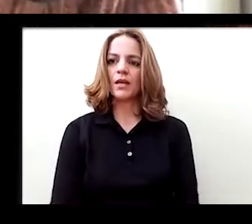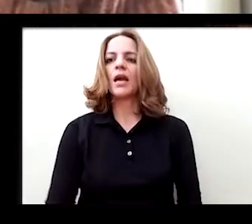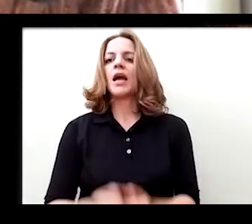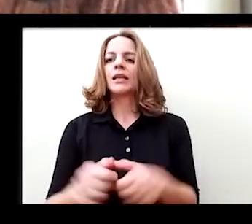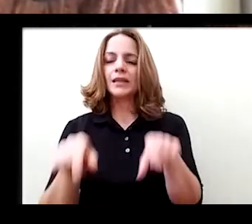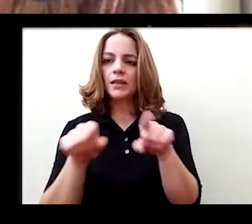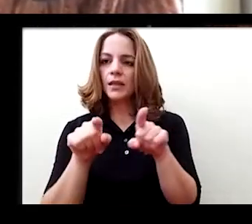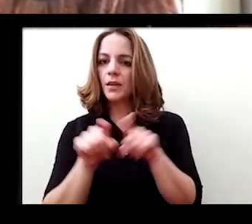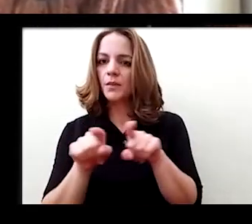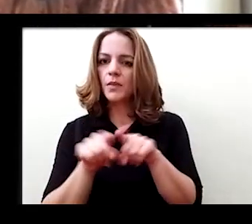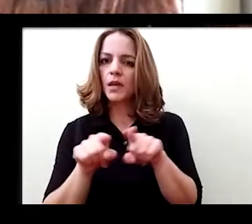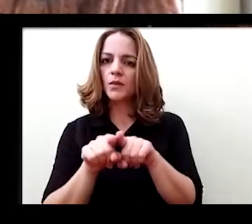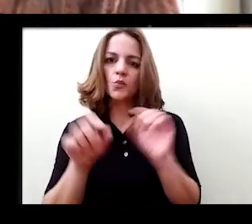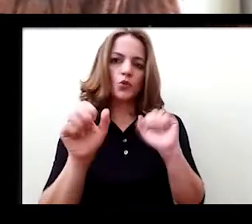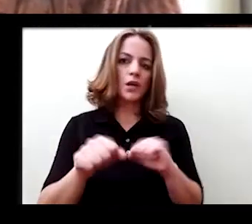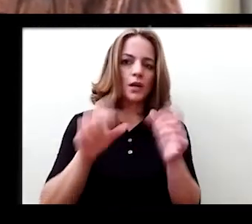program?